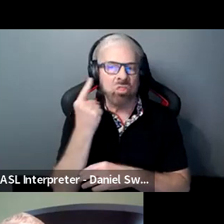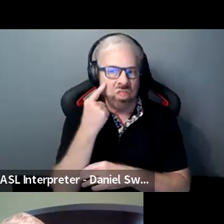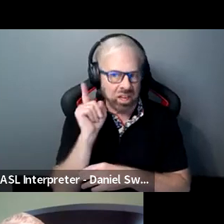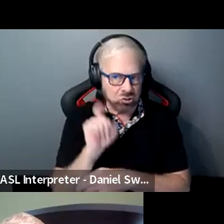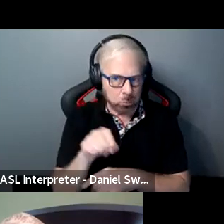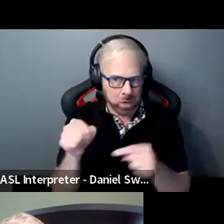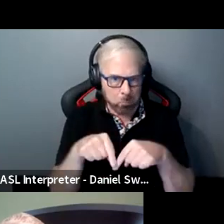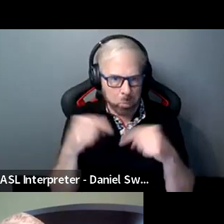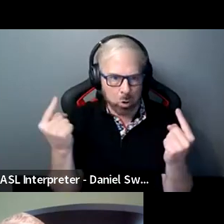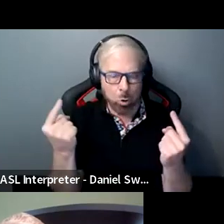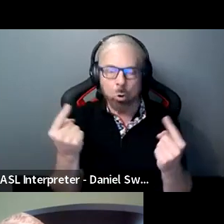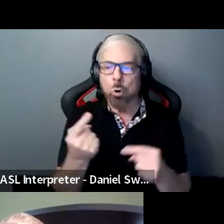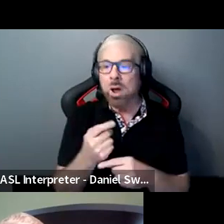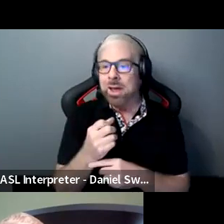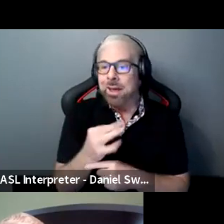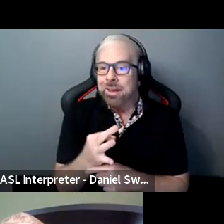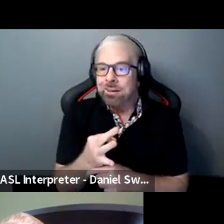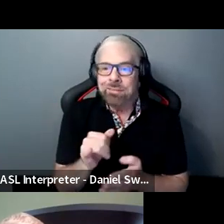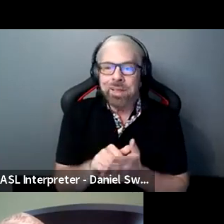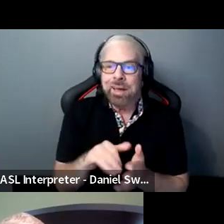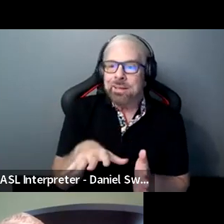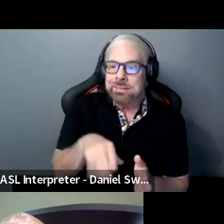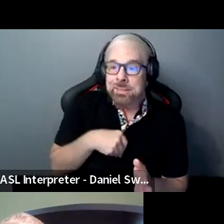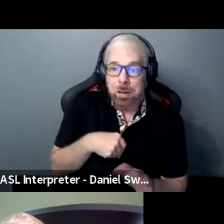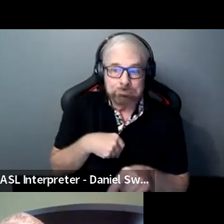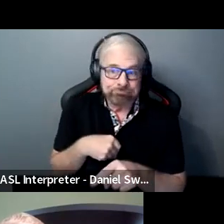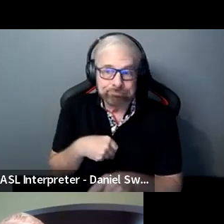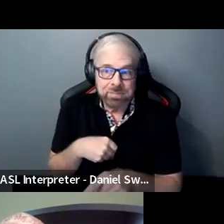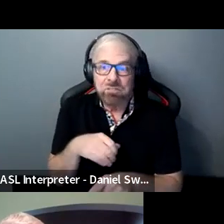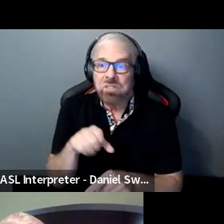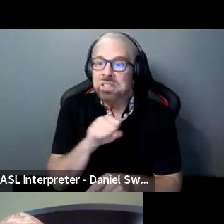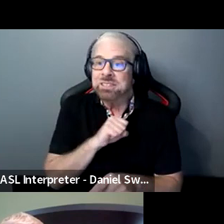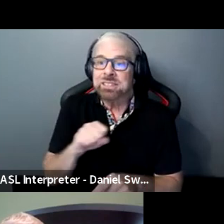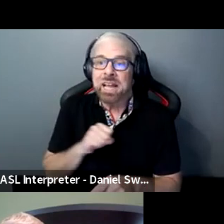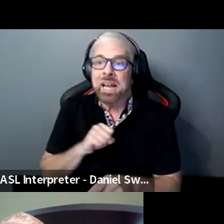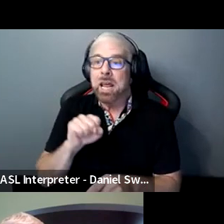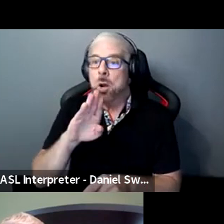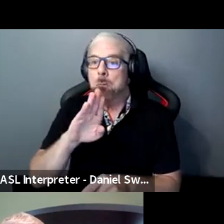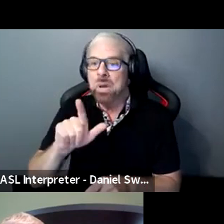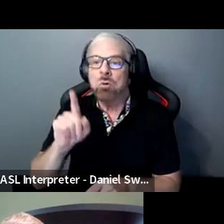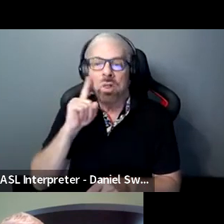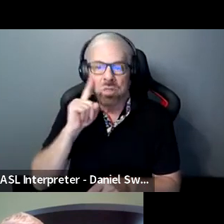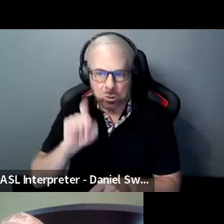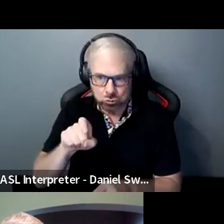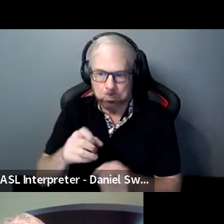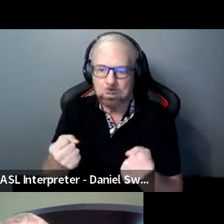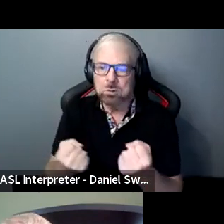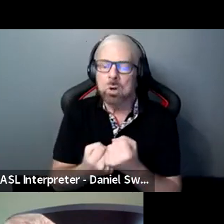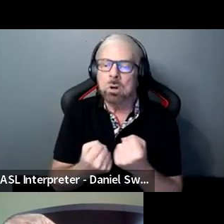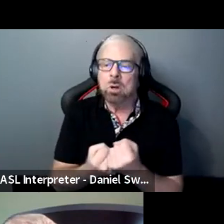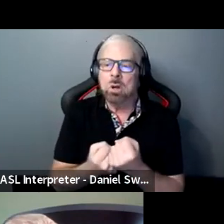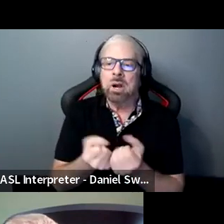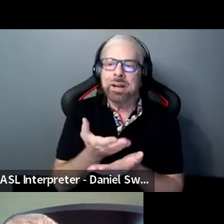opposed, or whether it accepts the Senate bill, which we think should be supportive. And here